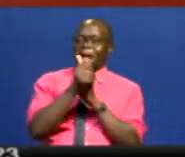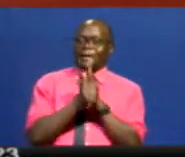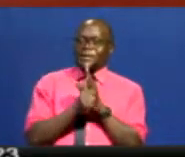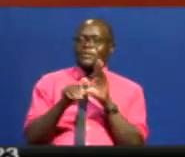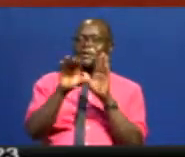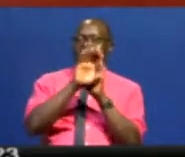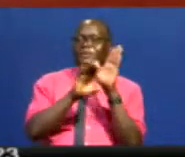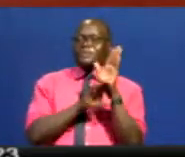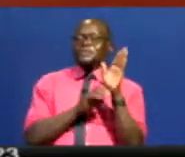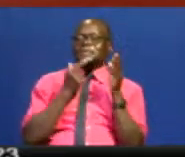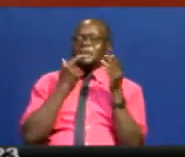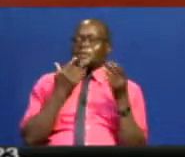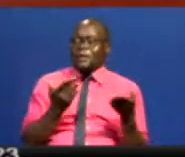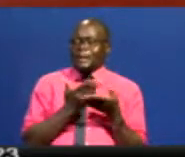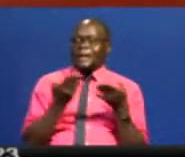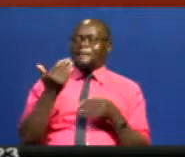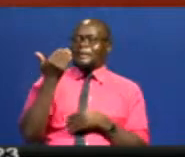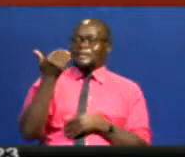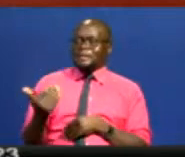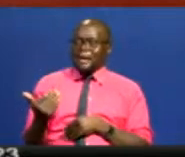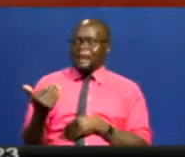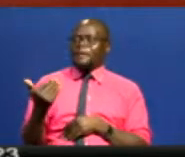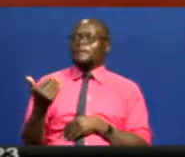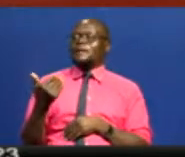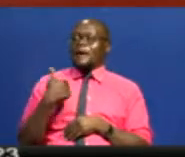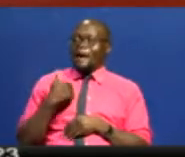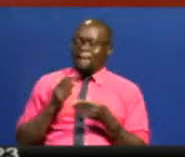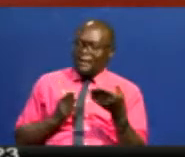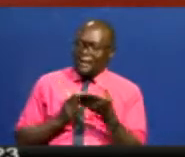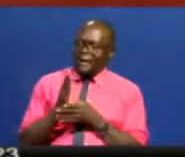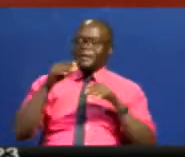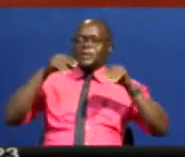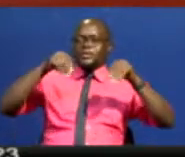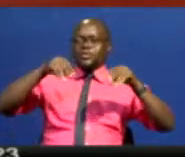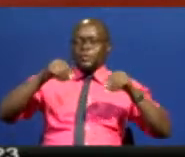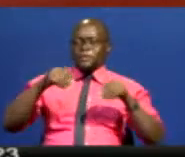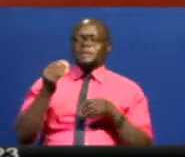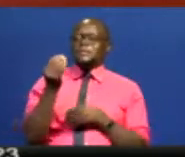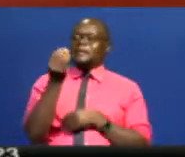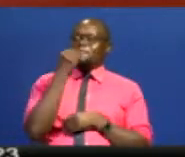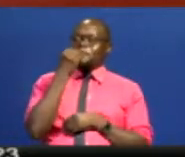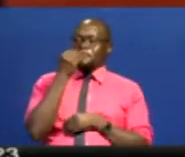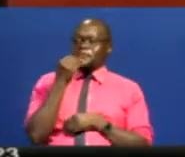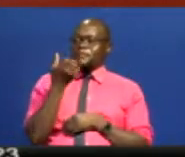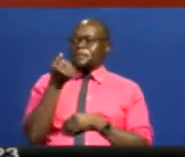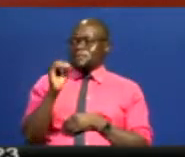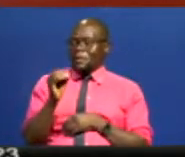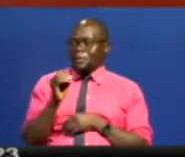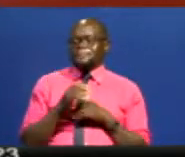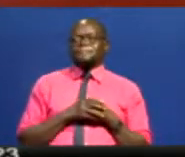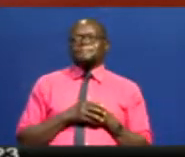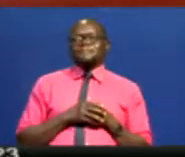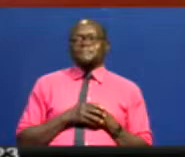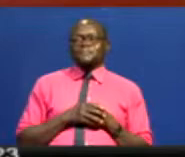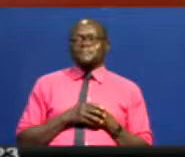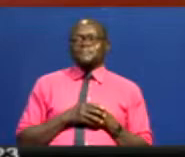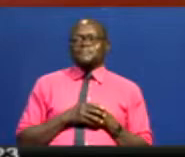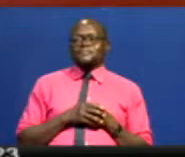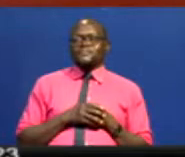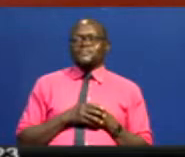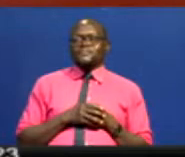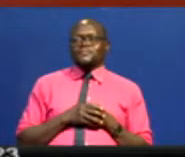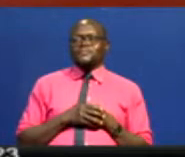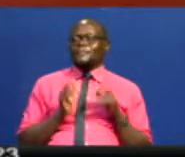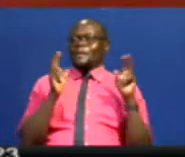Constitution, it says every child is entitled to quality nutrition. And therefore, Mr. Speaker, sir,